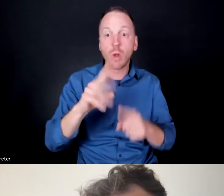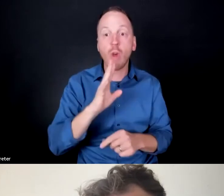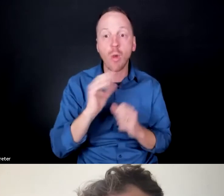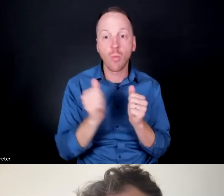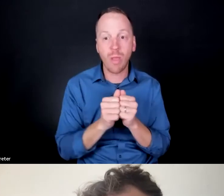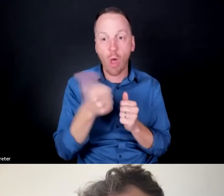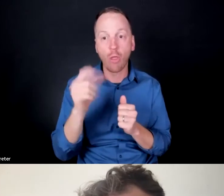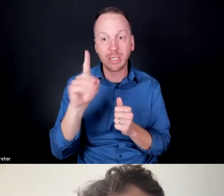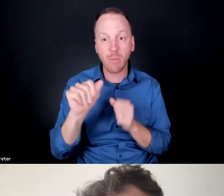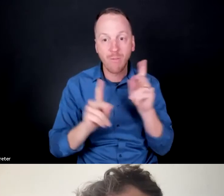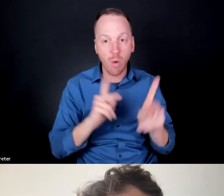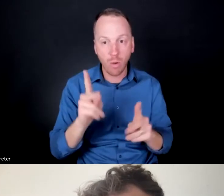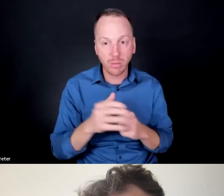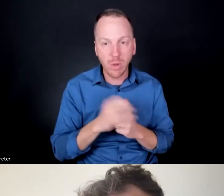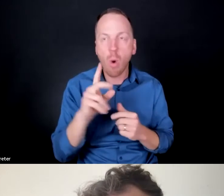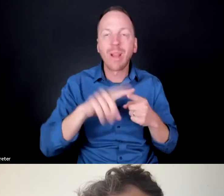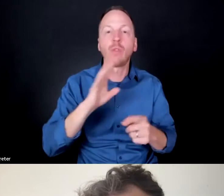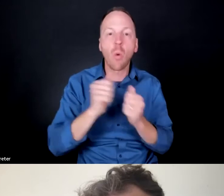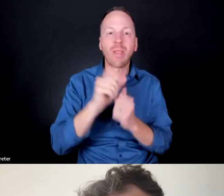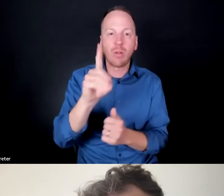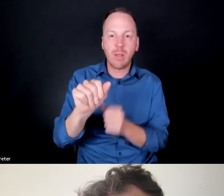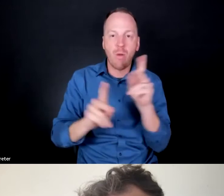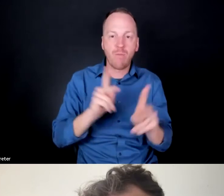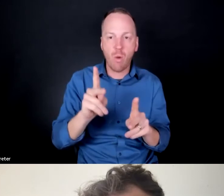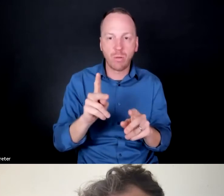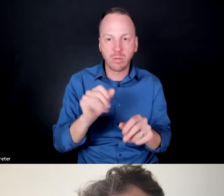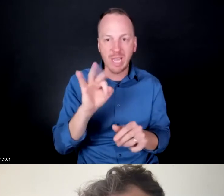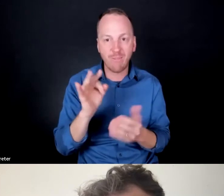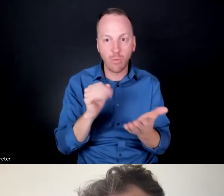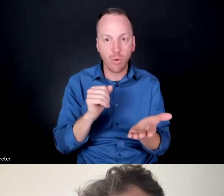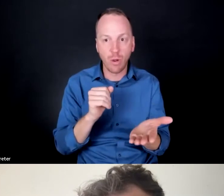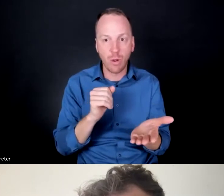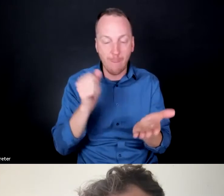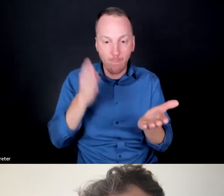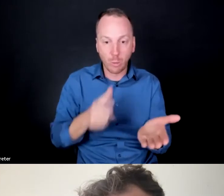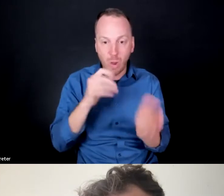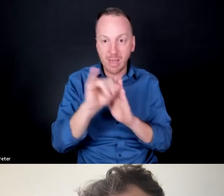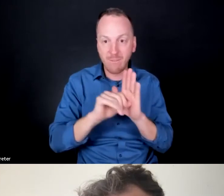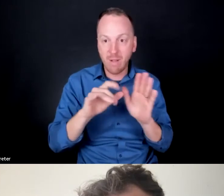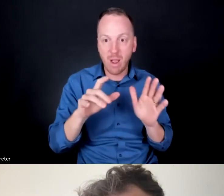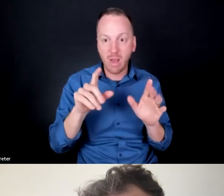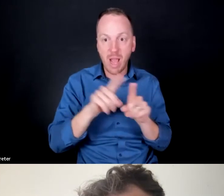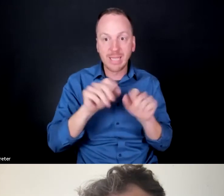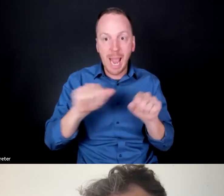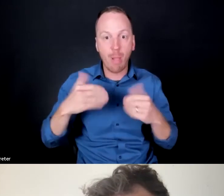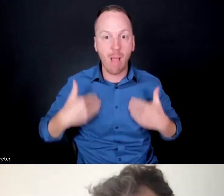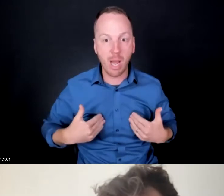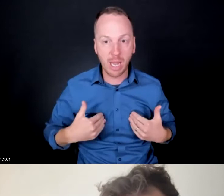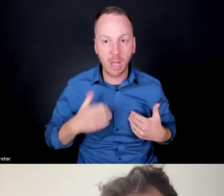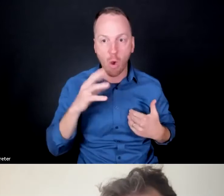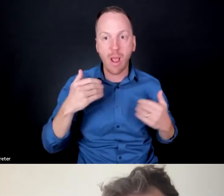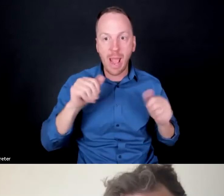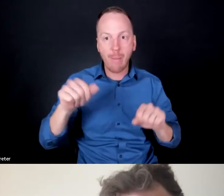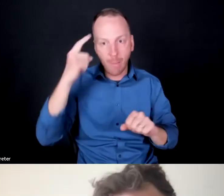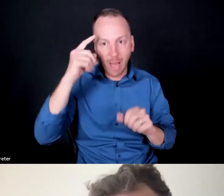to other disabled folks, or when talking to disabled folks, if you're a person who identifies as an able-bodied or